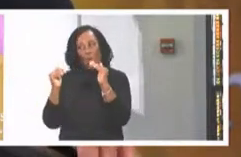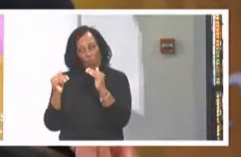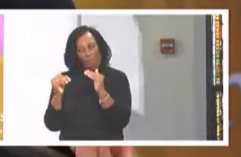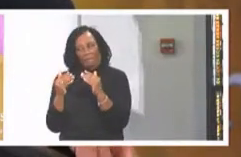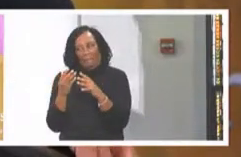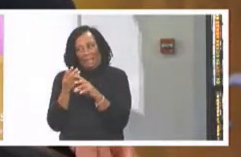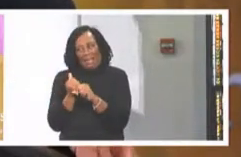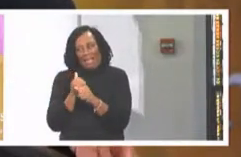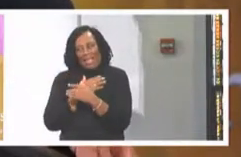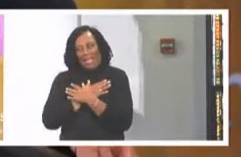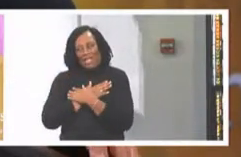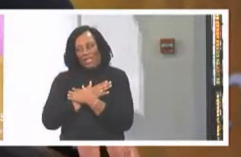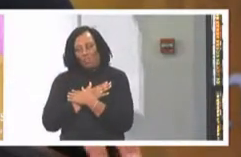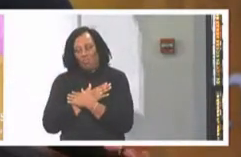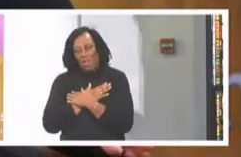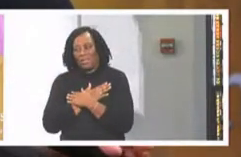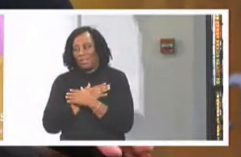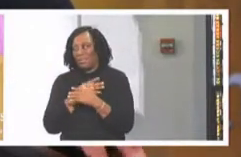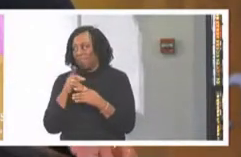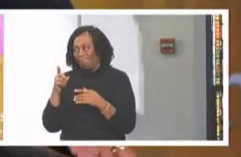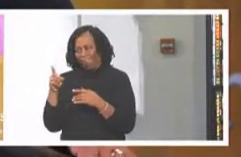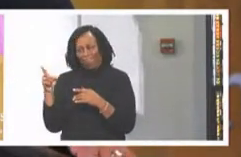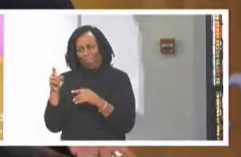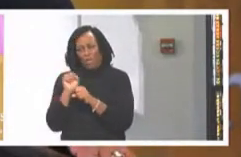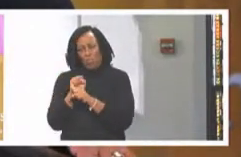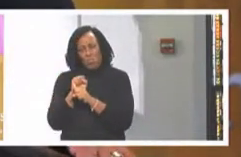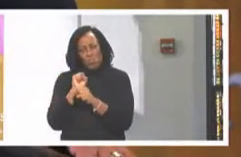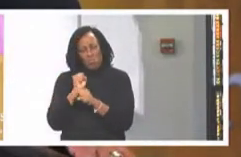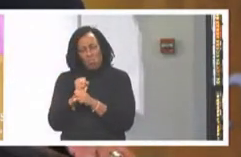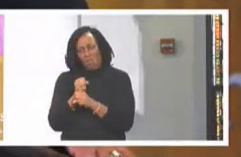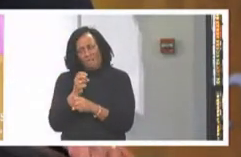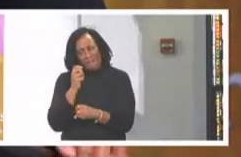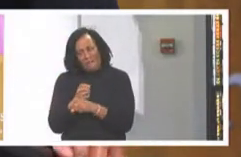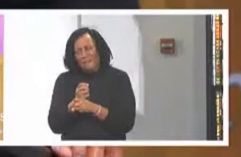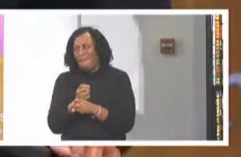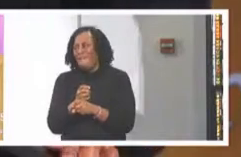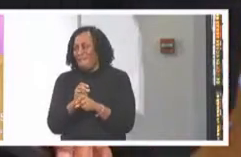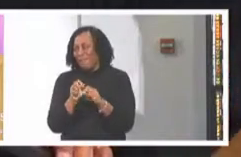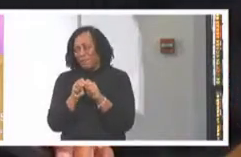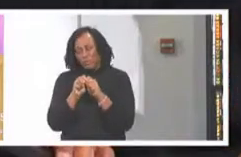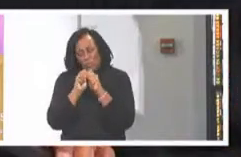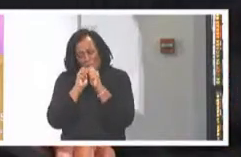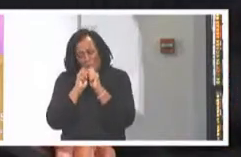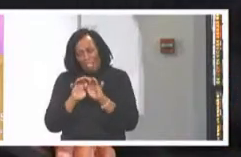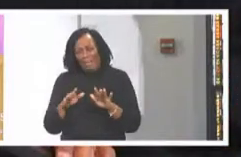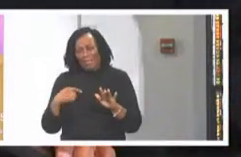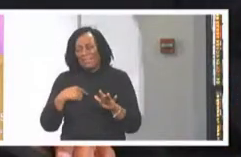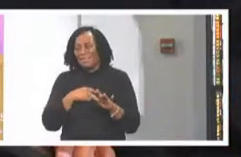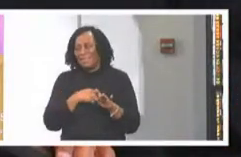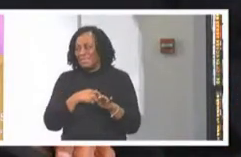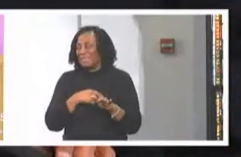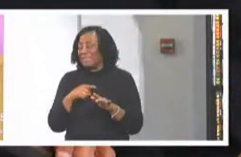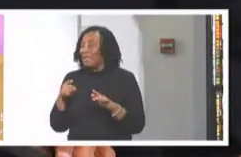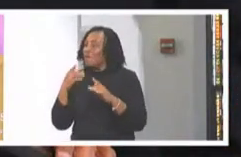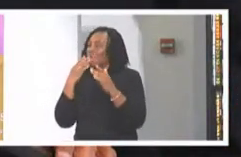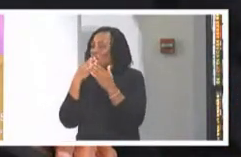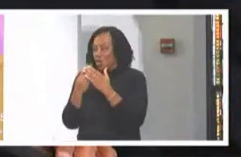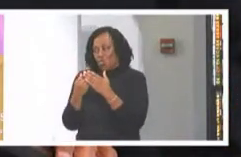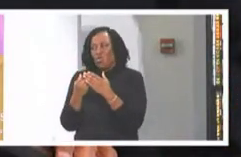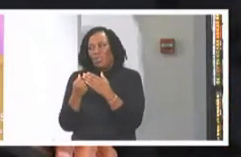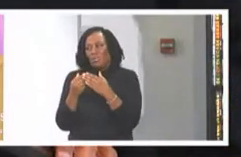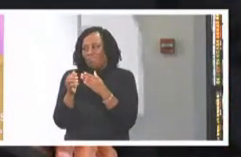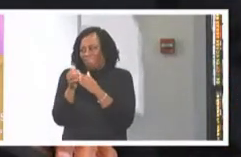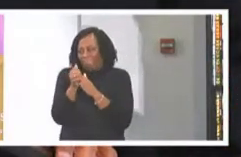R&R because they work hard to bless the people. They work hard. They work hard. They're good shepherds.